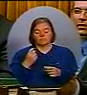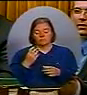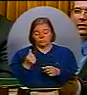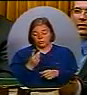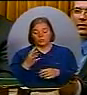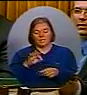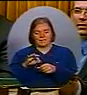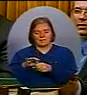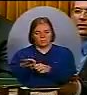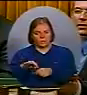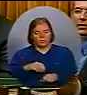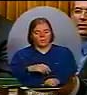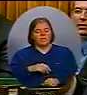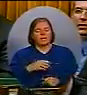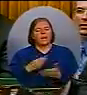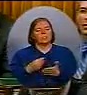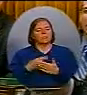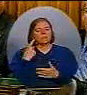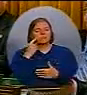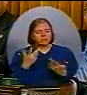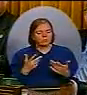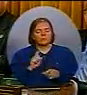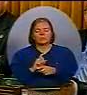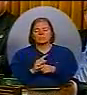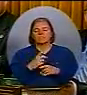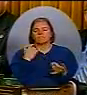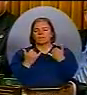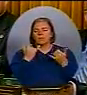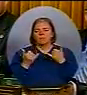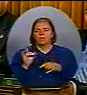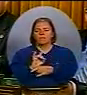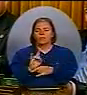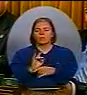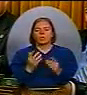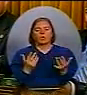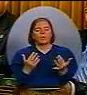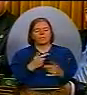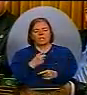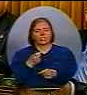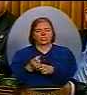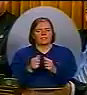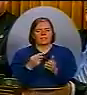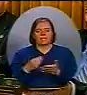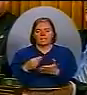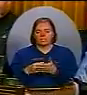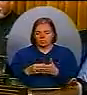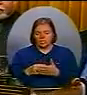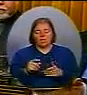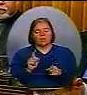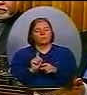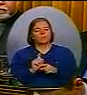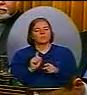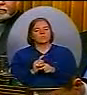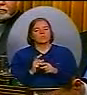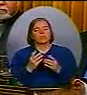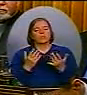they bought with it or how many nasty negative attack ads they spent or if they needed to spend that money to explain away that member's broken promises.